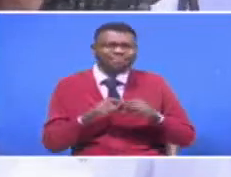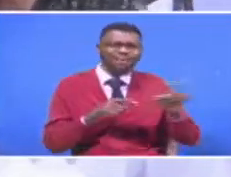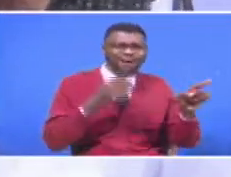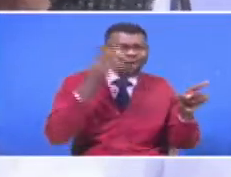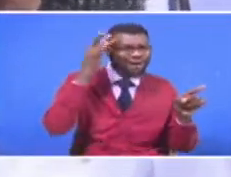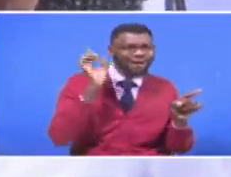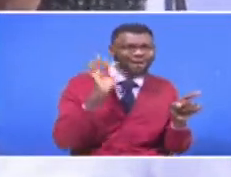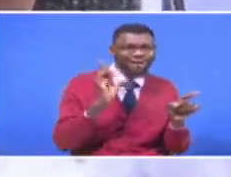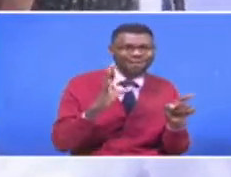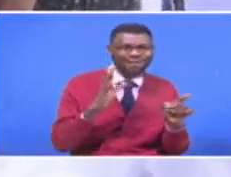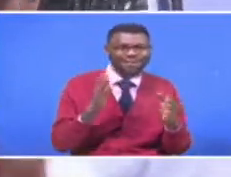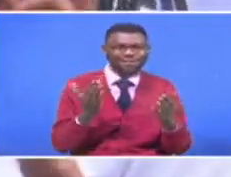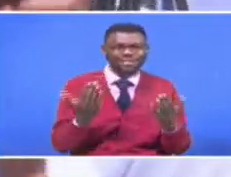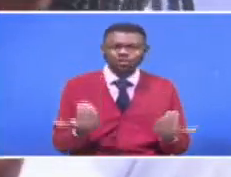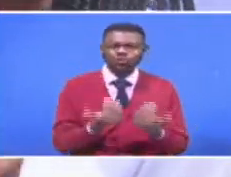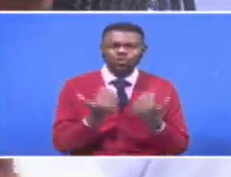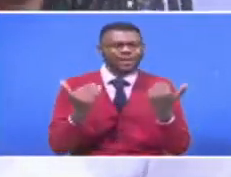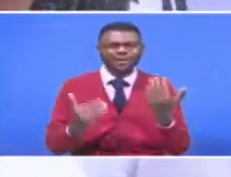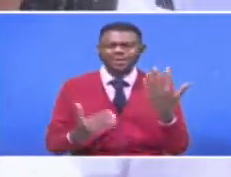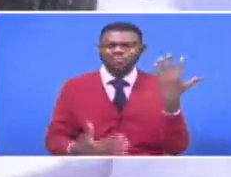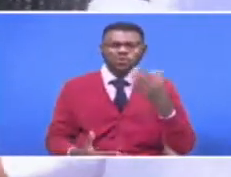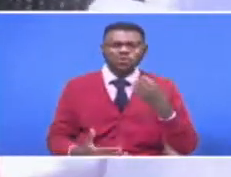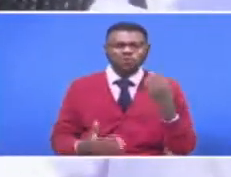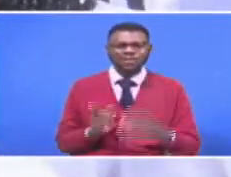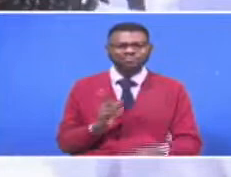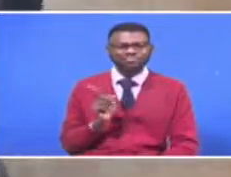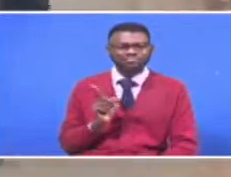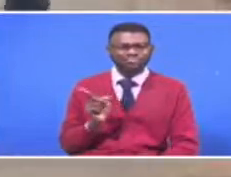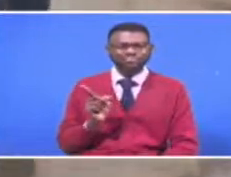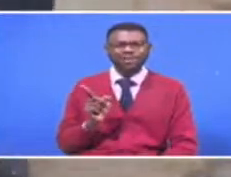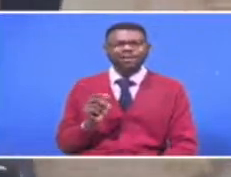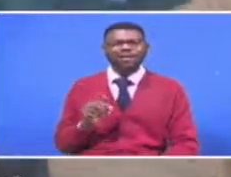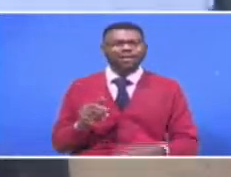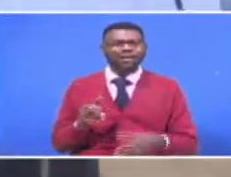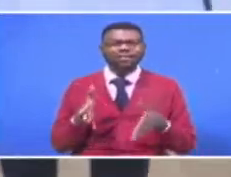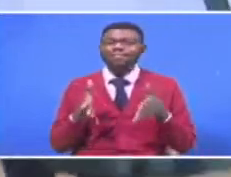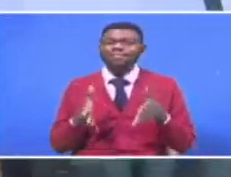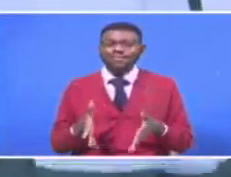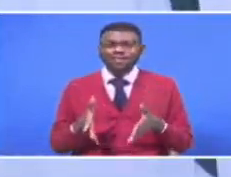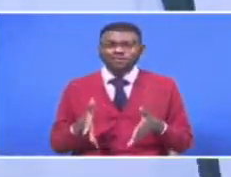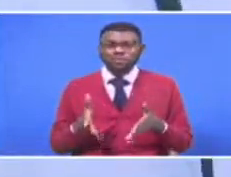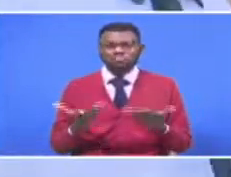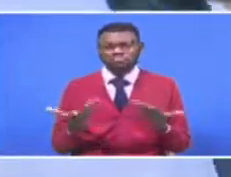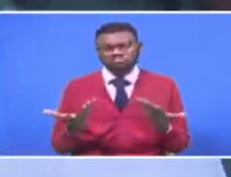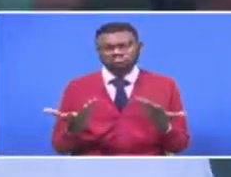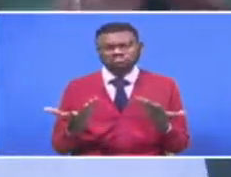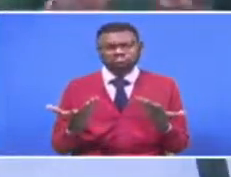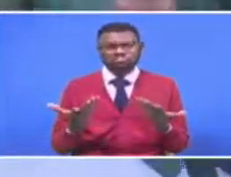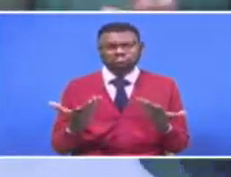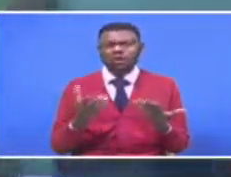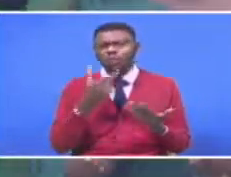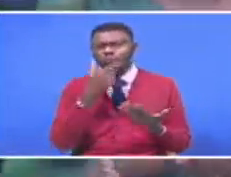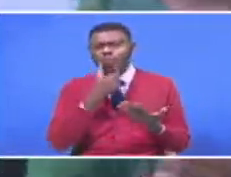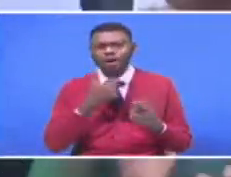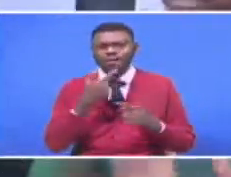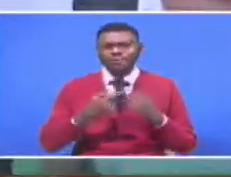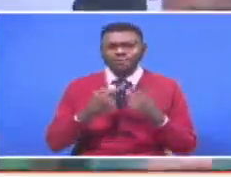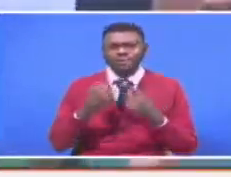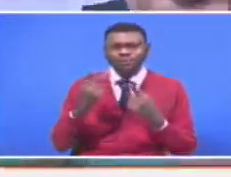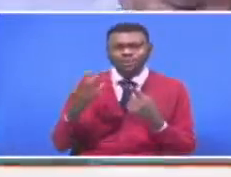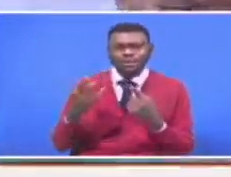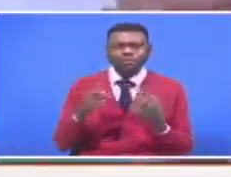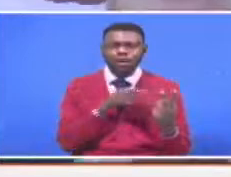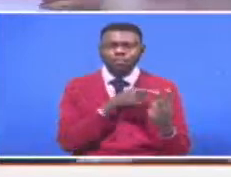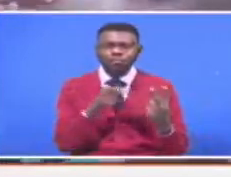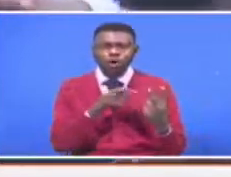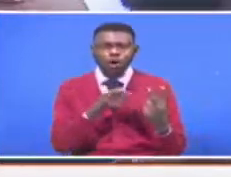Twins are a marvel, and Jolene Chepto and Jocelyn Cheruto are testament to that. The 23-year-old twins have